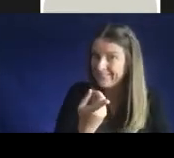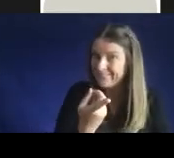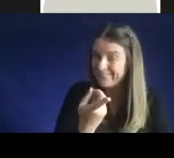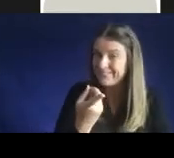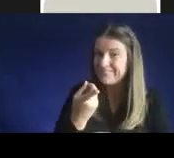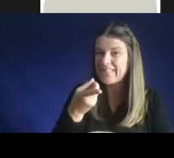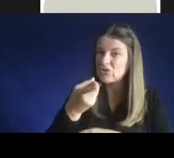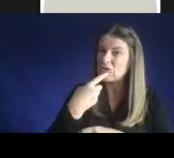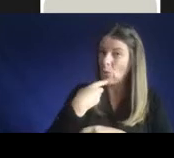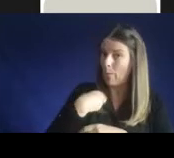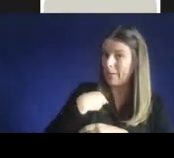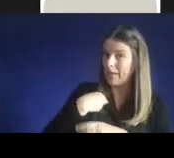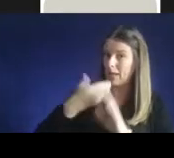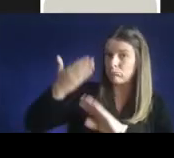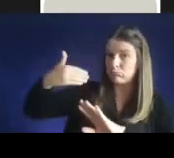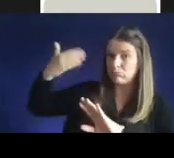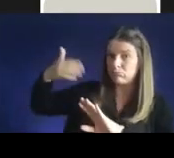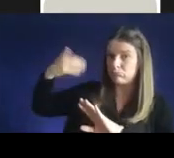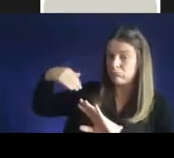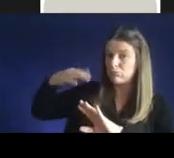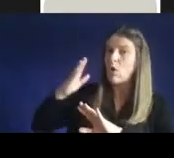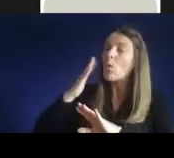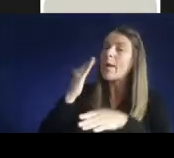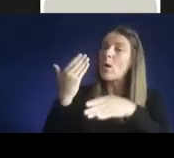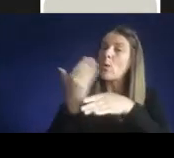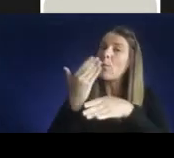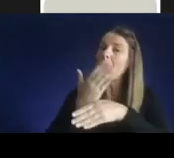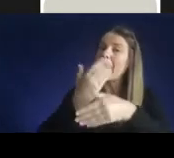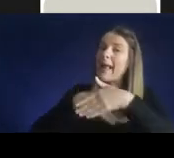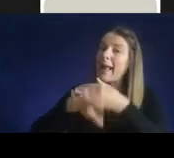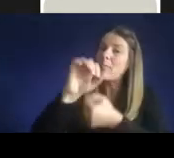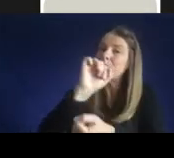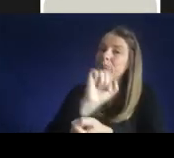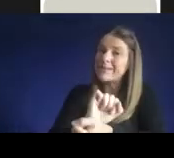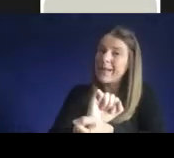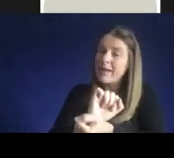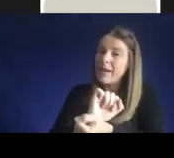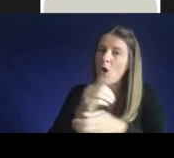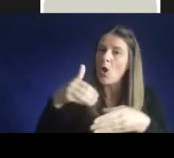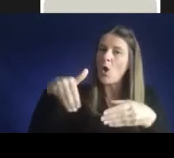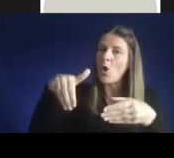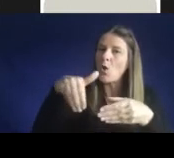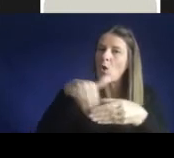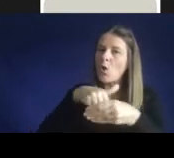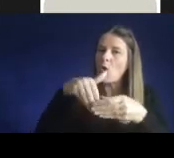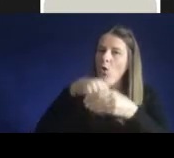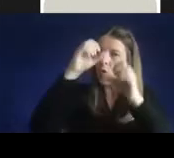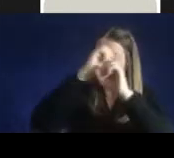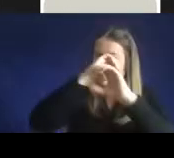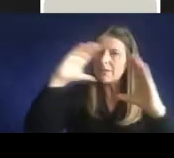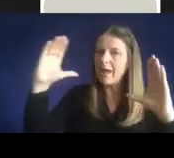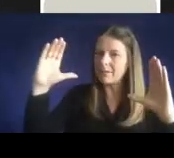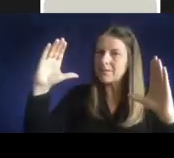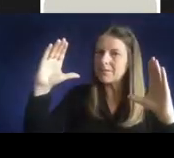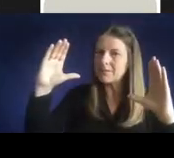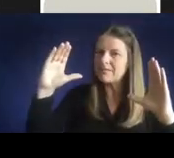beginning that when doing work in a prison, context is more than half the work. And